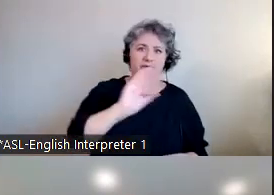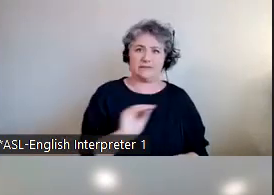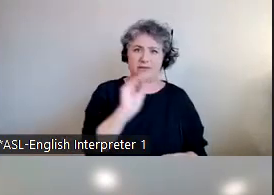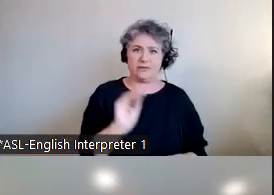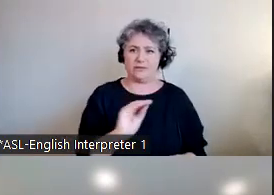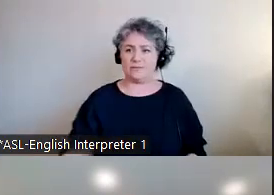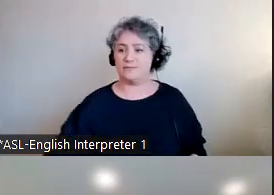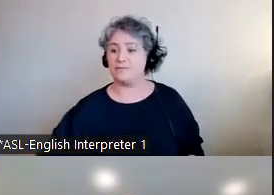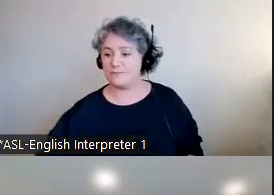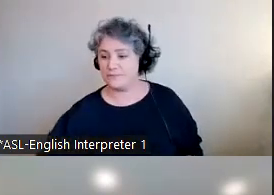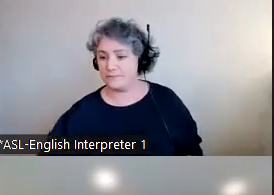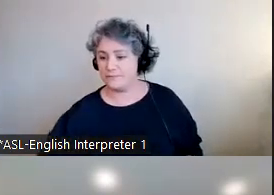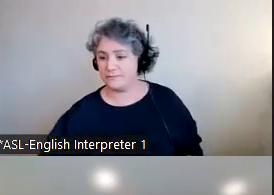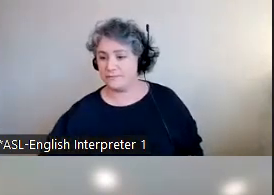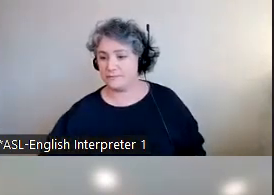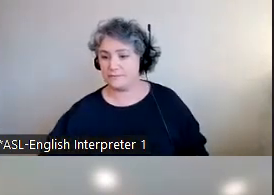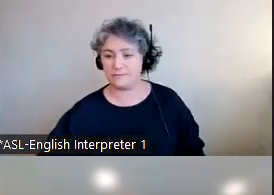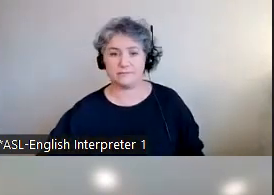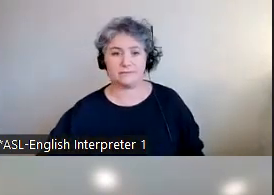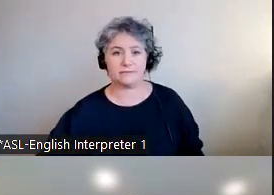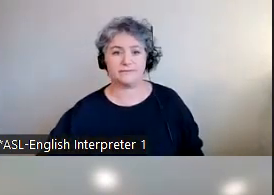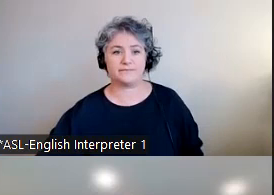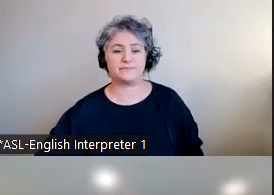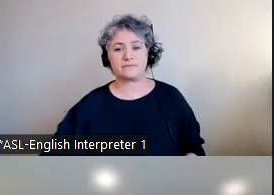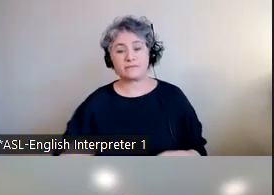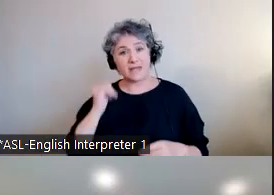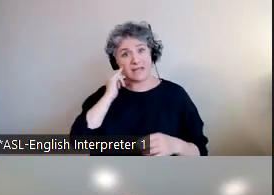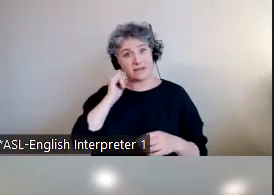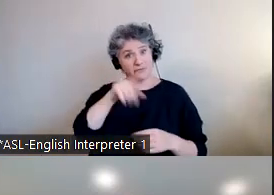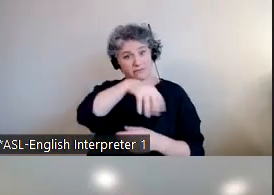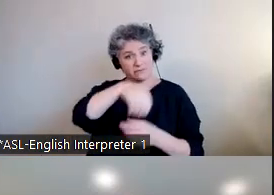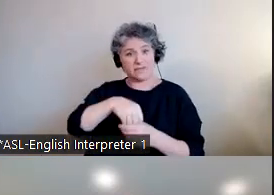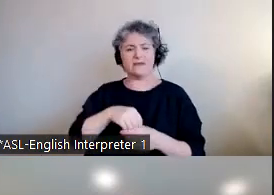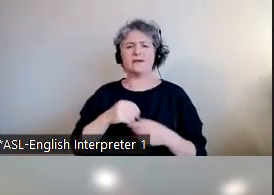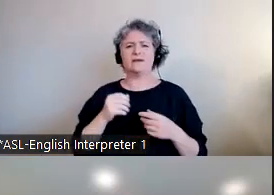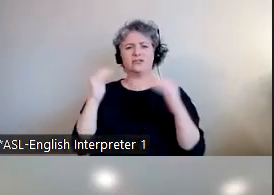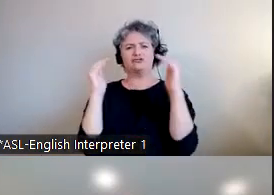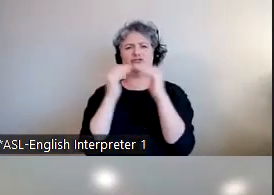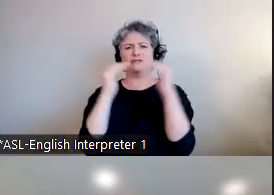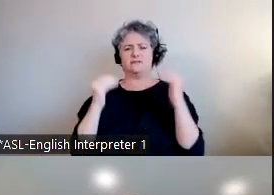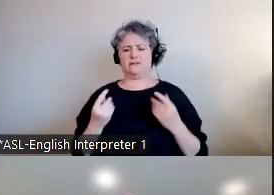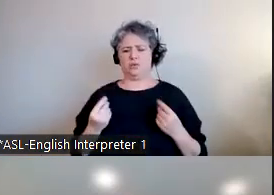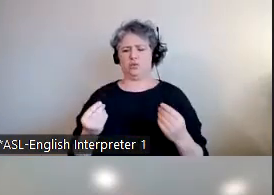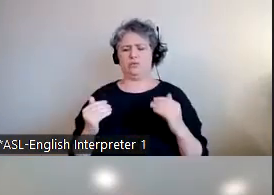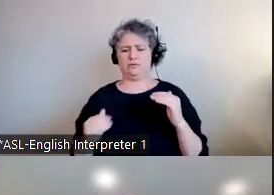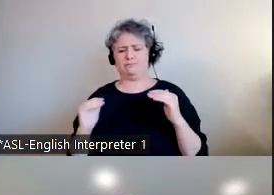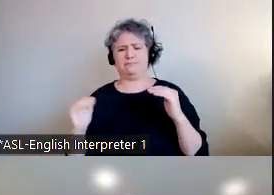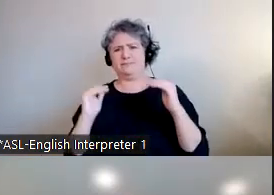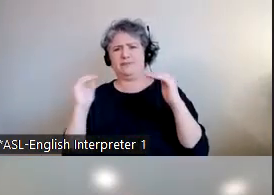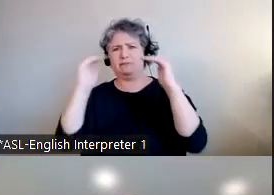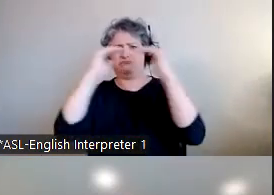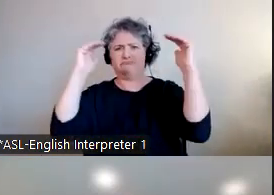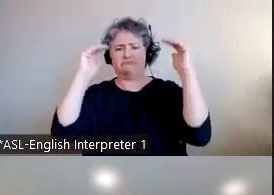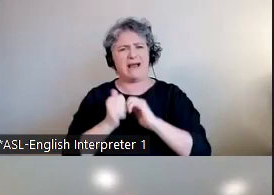And if you're on the Steps to Justice site, it will lead you to our interactive guided pathway tools. So these are tools that help you